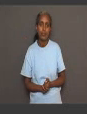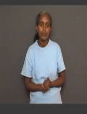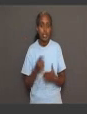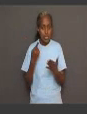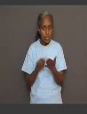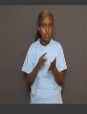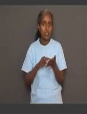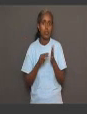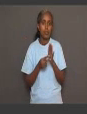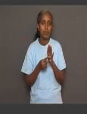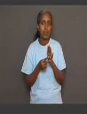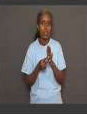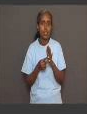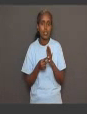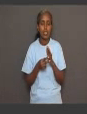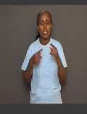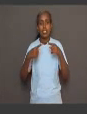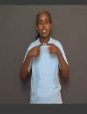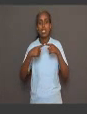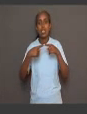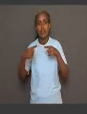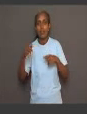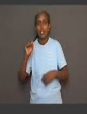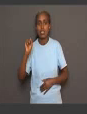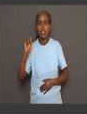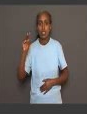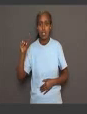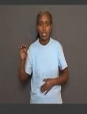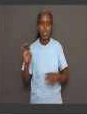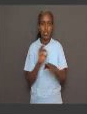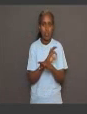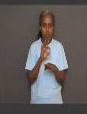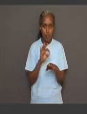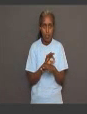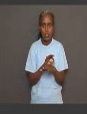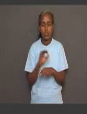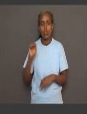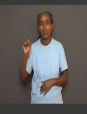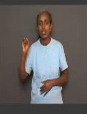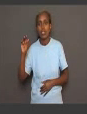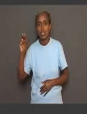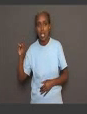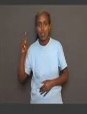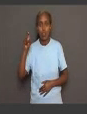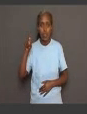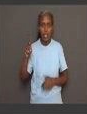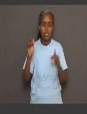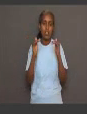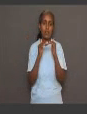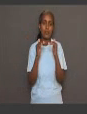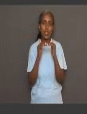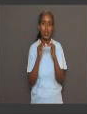This means that the inverse sine function of sine of x